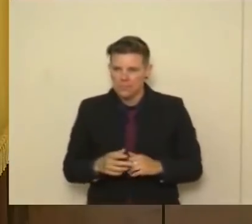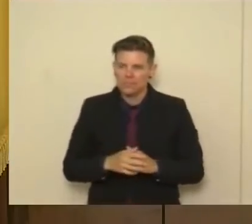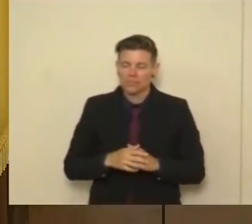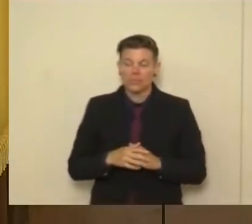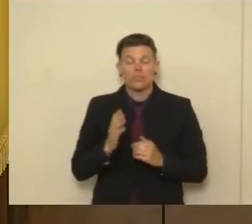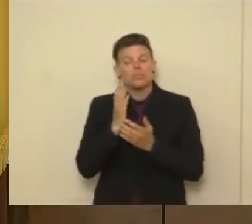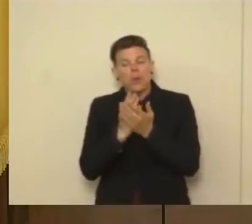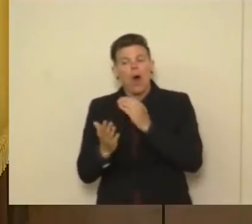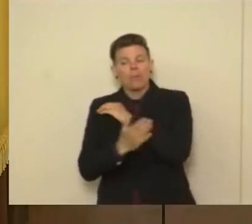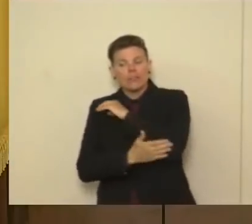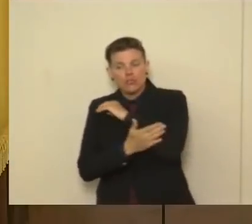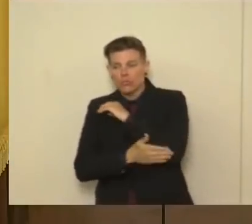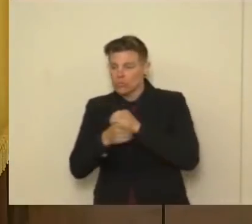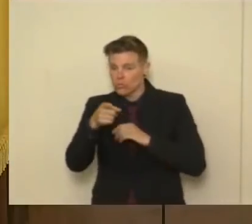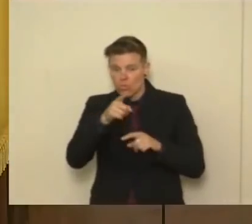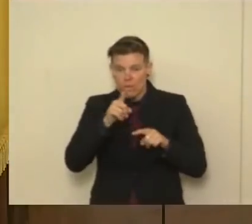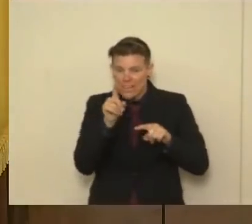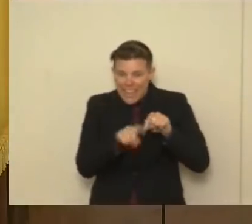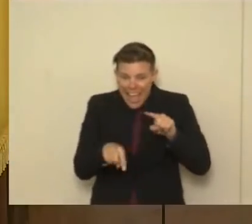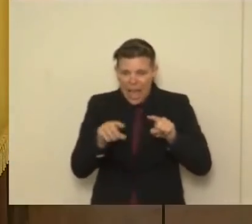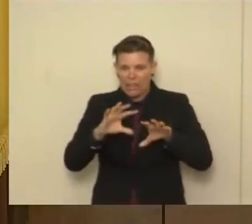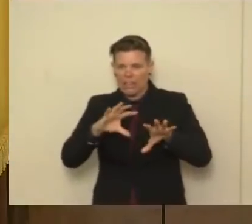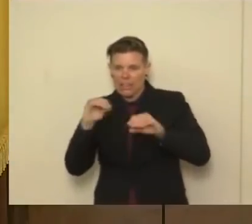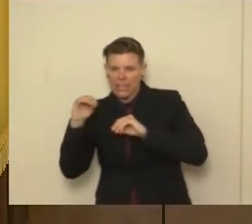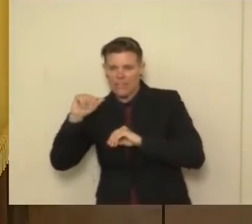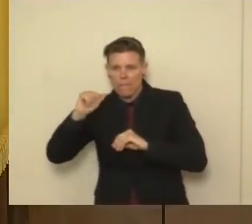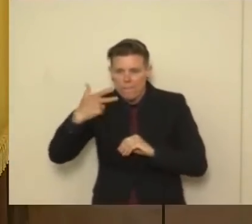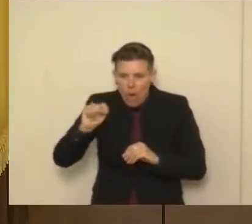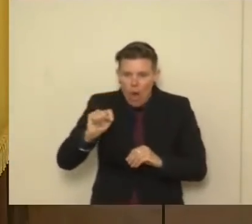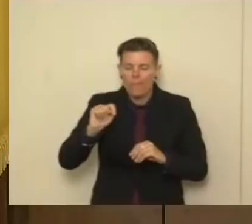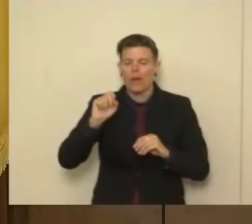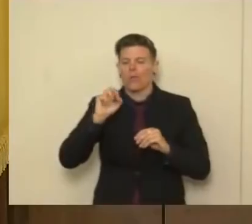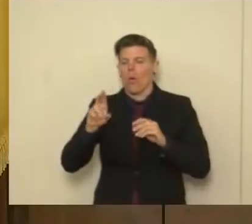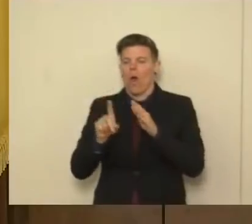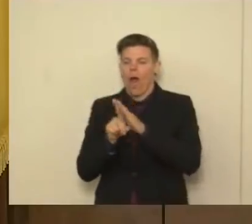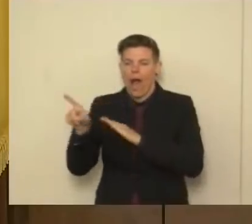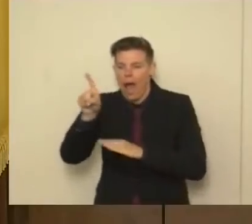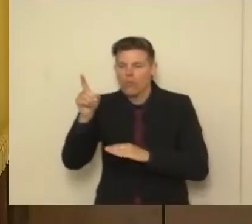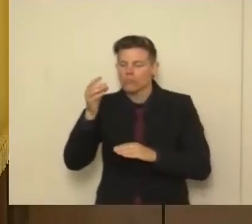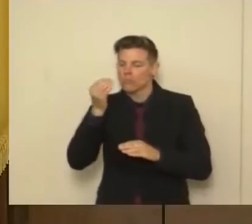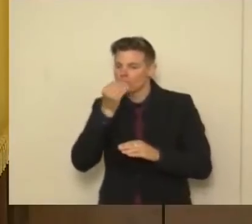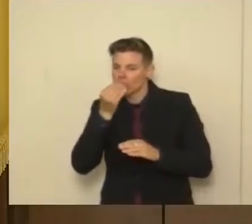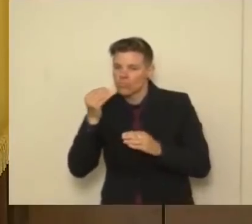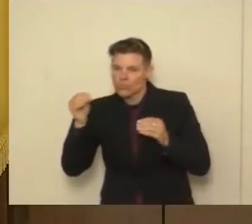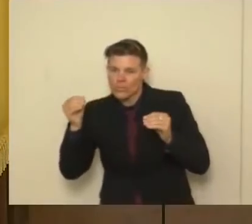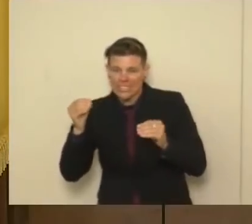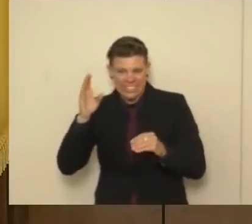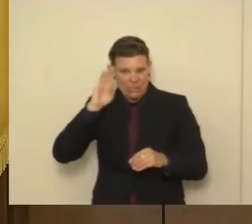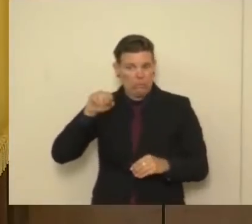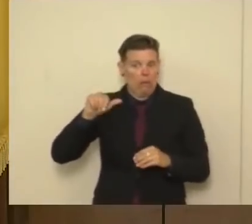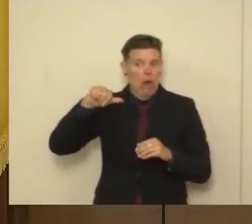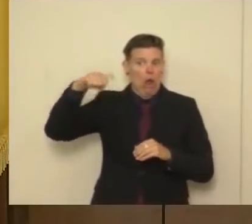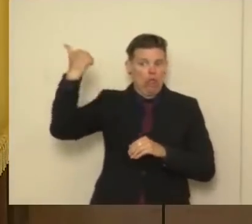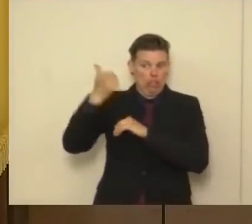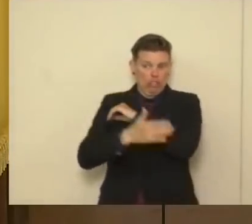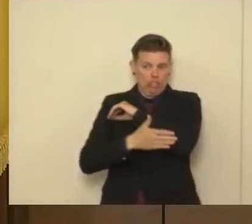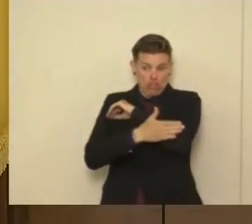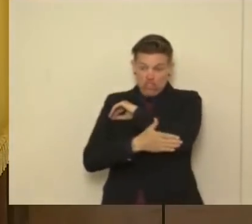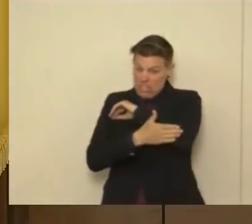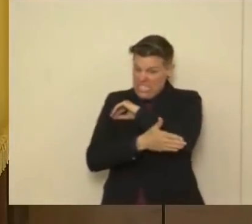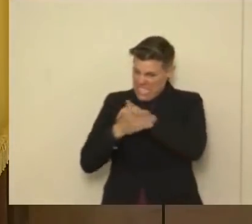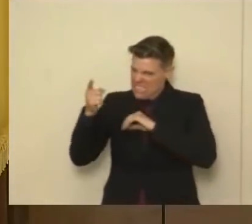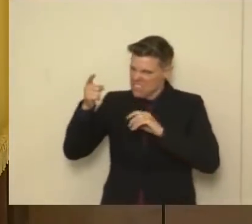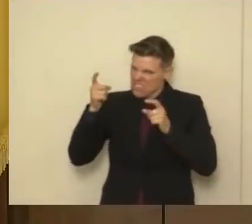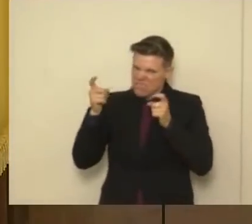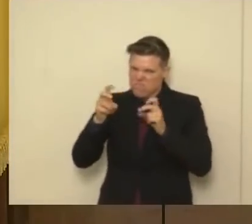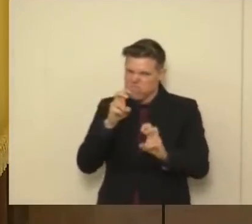leave your apartment and go anywhere unless you're allowed to go to the grocery store that day. That's how many countries dealt with this problem, this